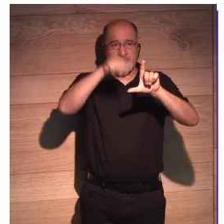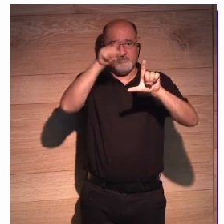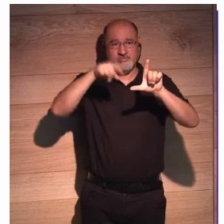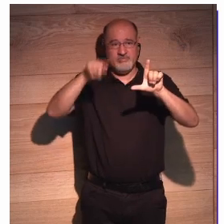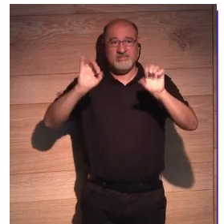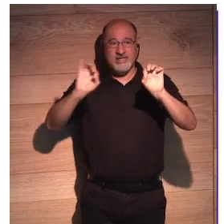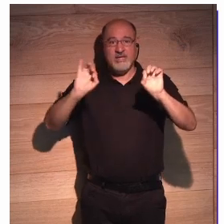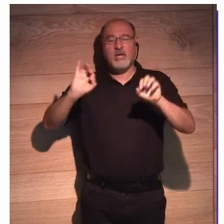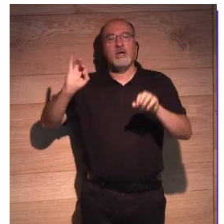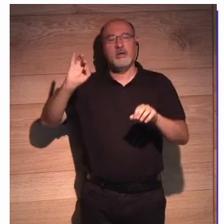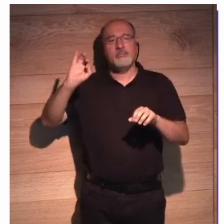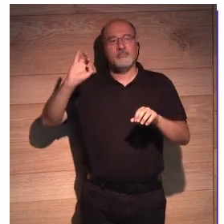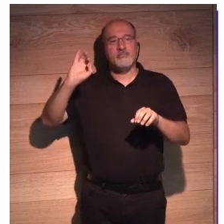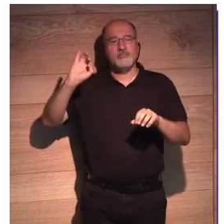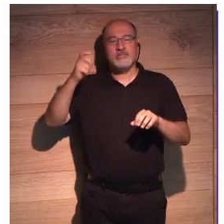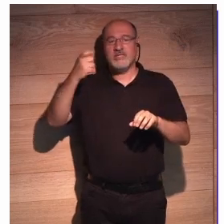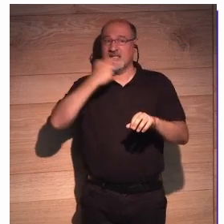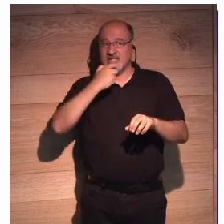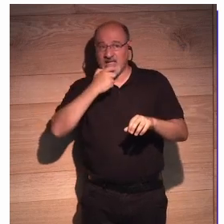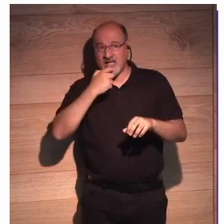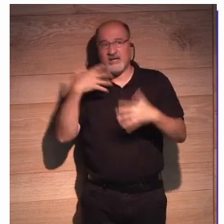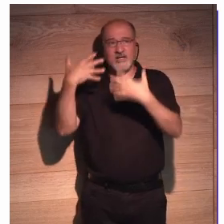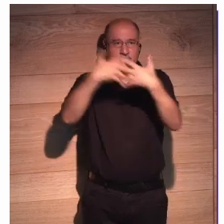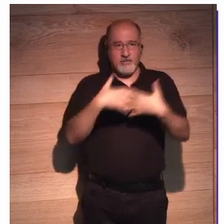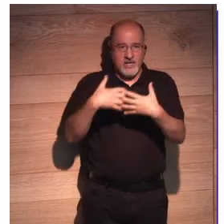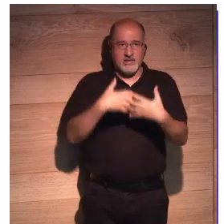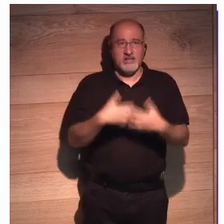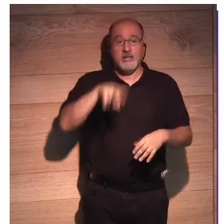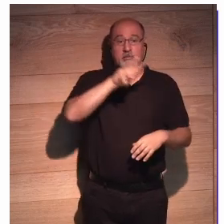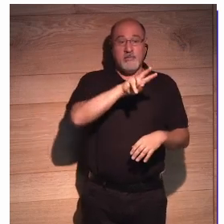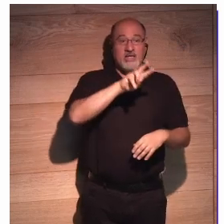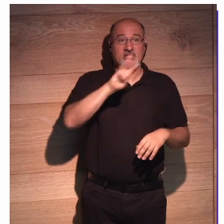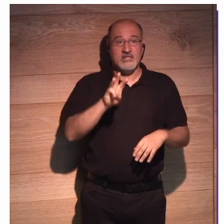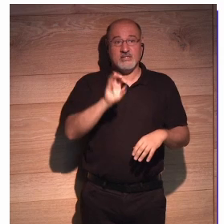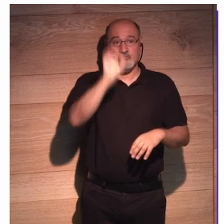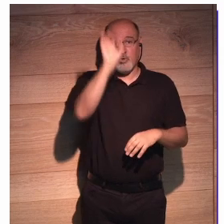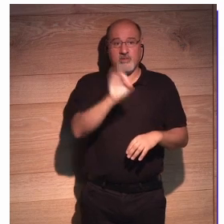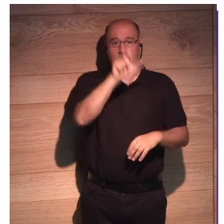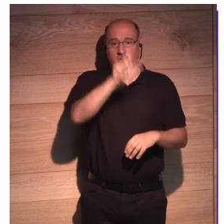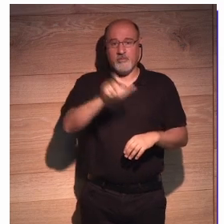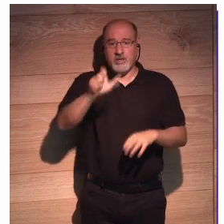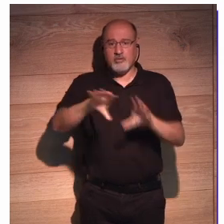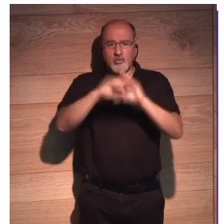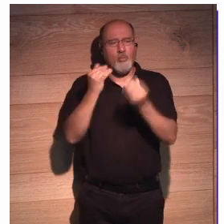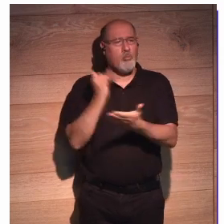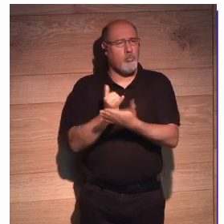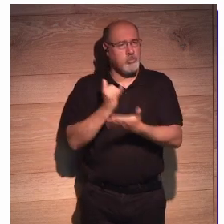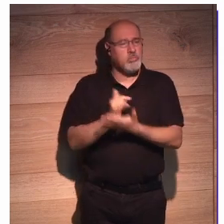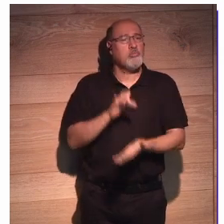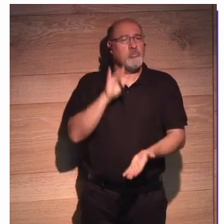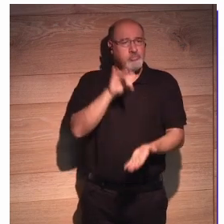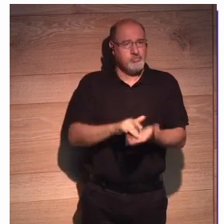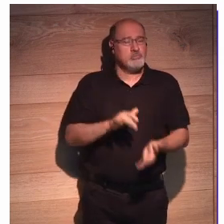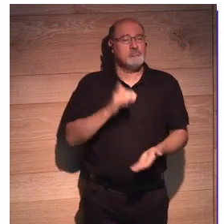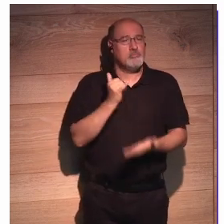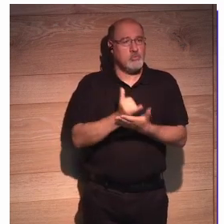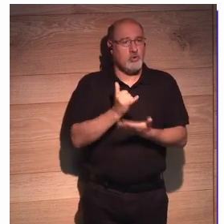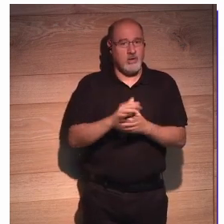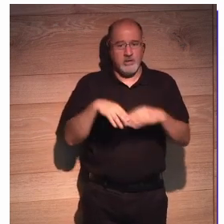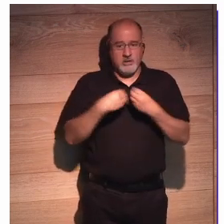UK and US have tried VR versus actually the same for augmented reality, 23%. You also see there's quite a big gender